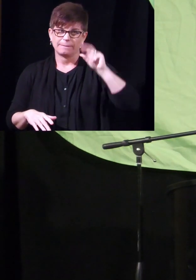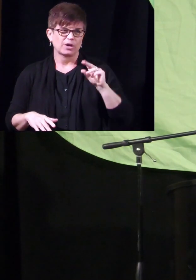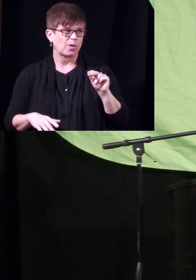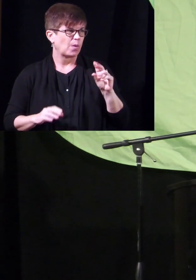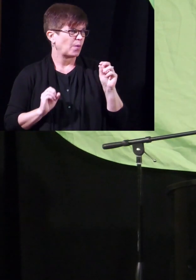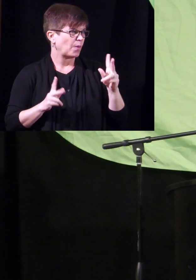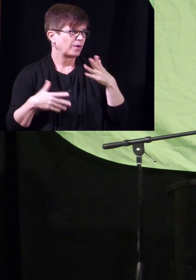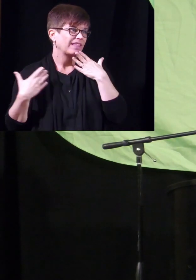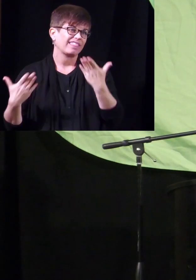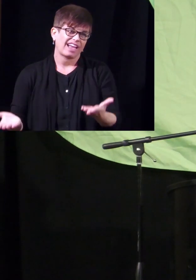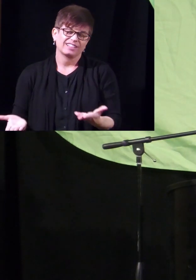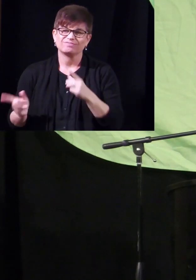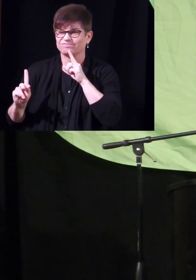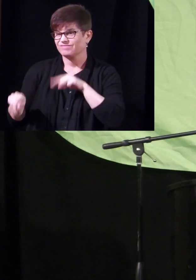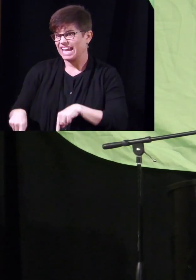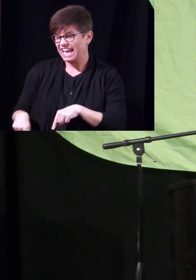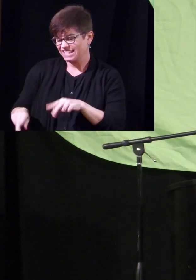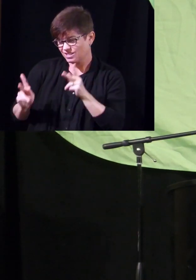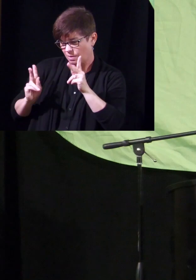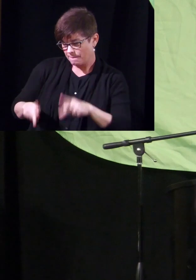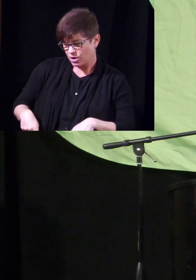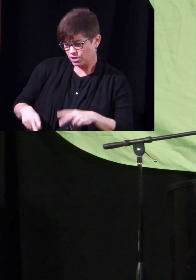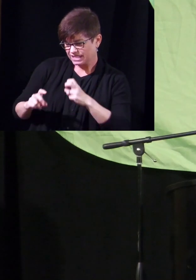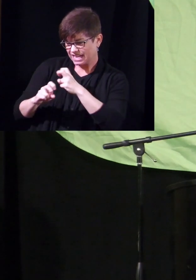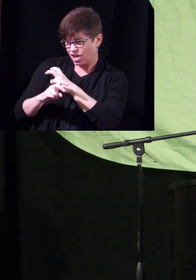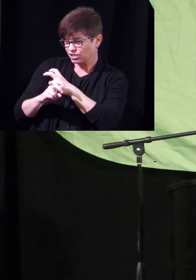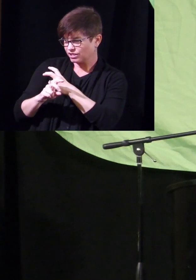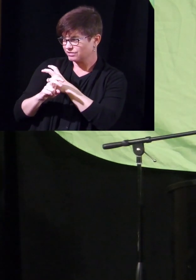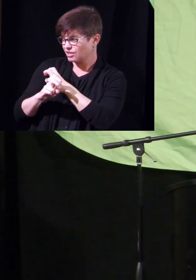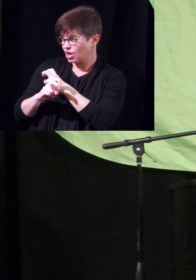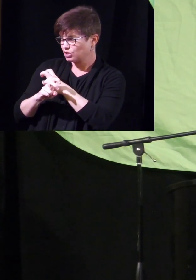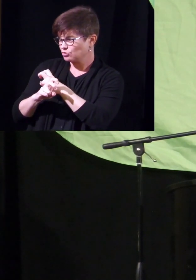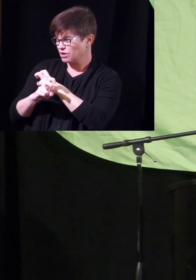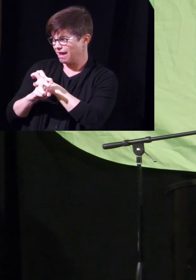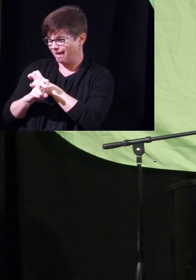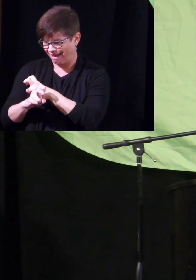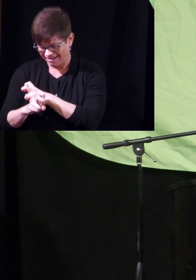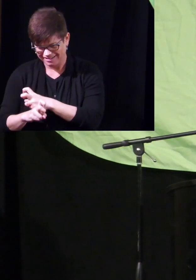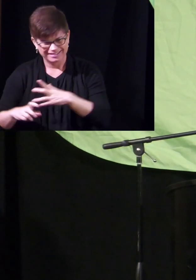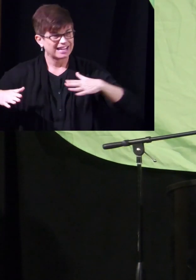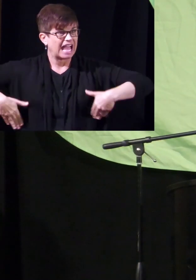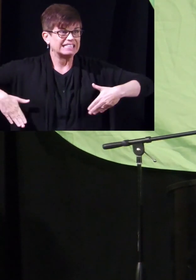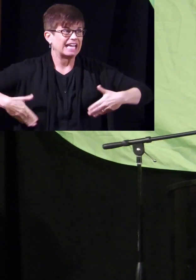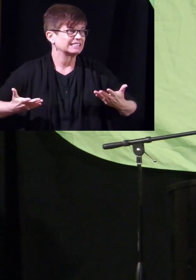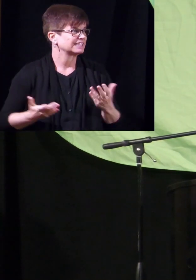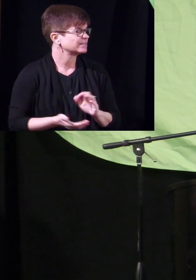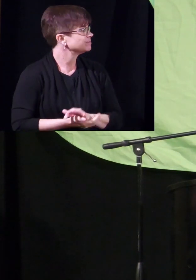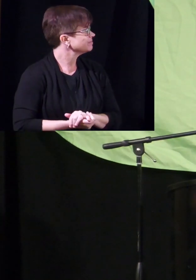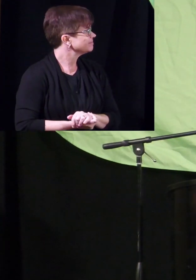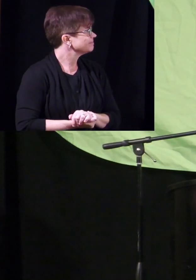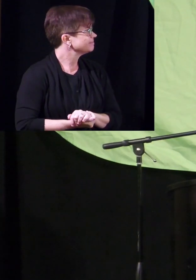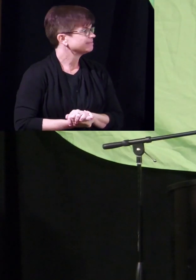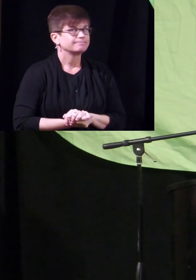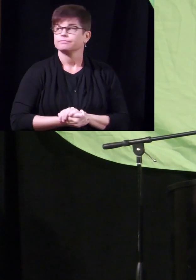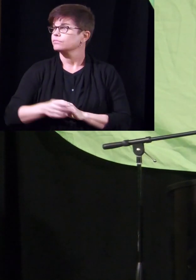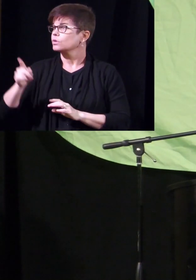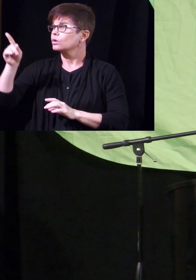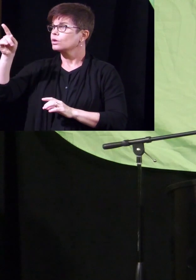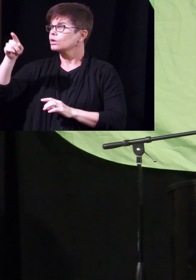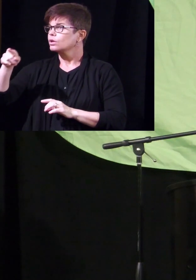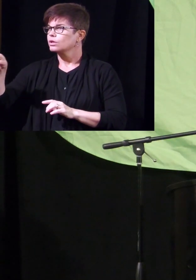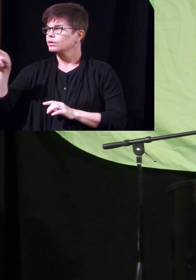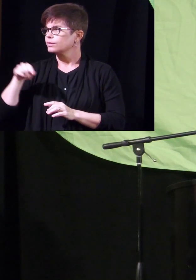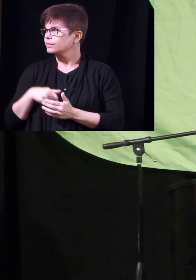Well, there's the answer, the person in Austria. It's not in Europe yet. Yeah, is there any new treatments for double vision